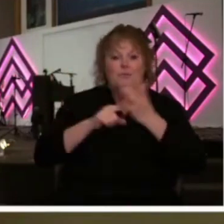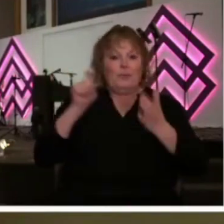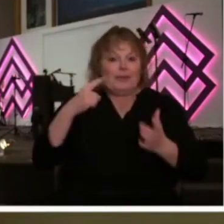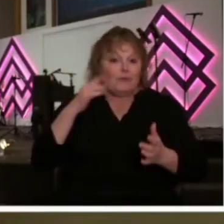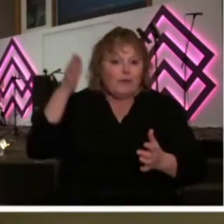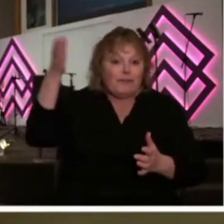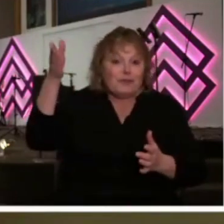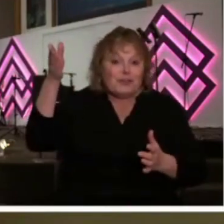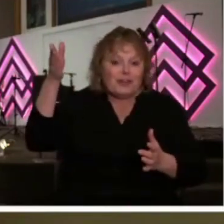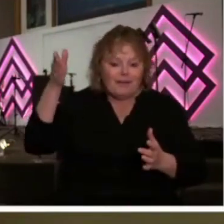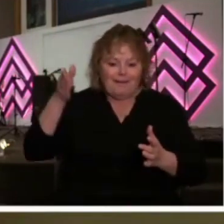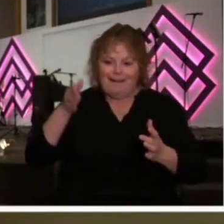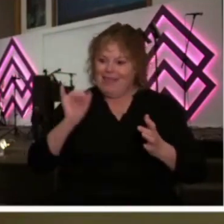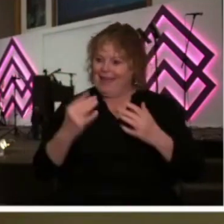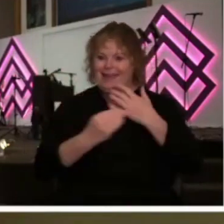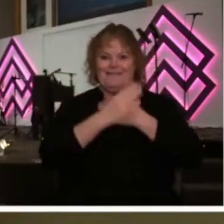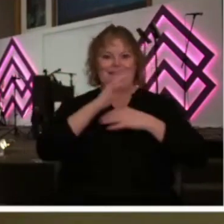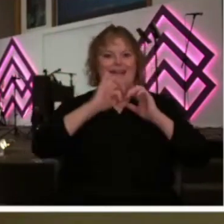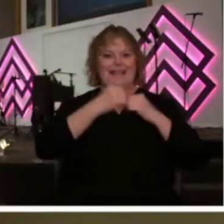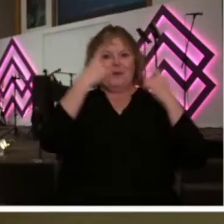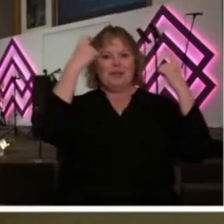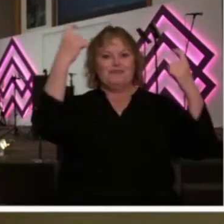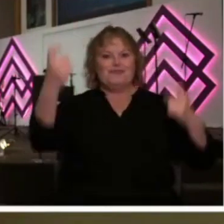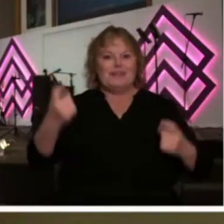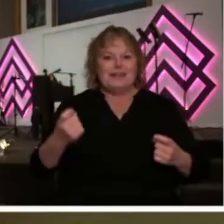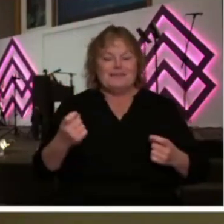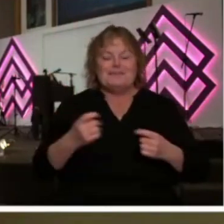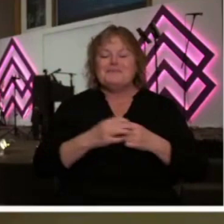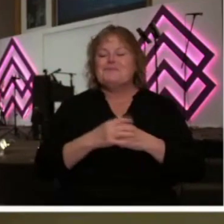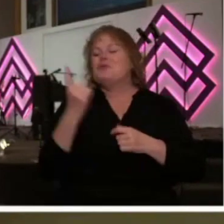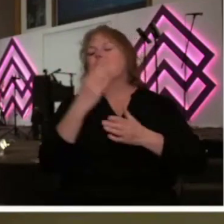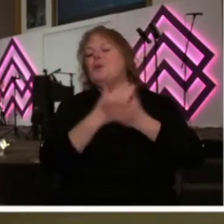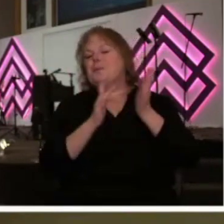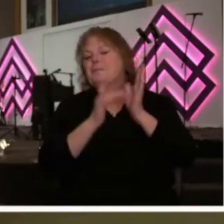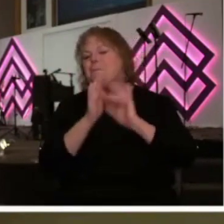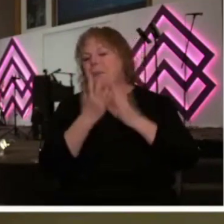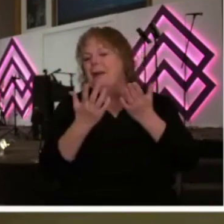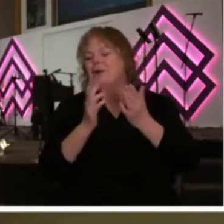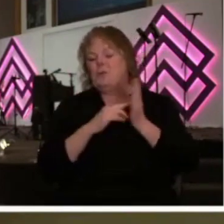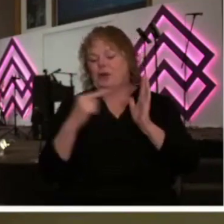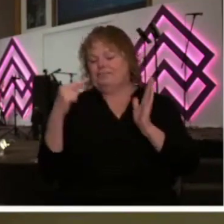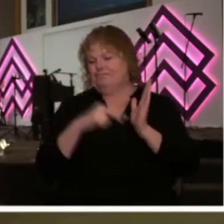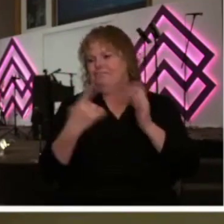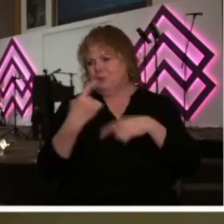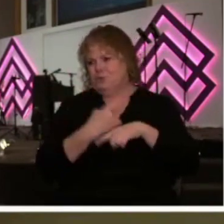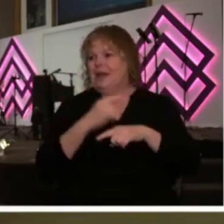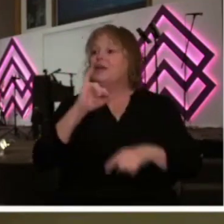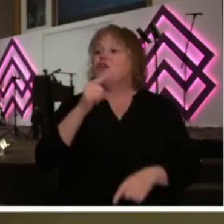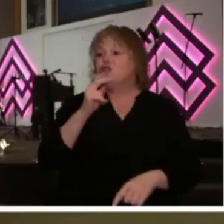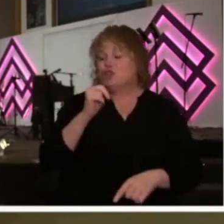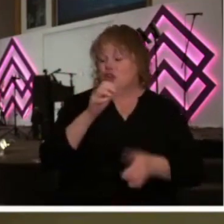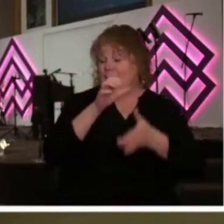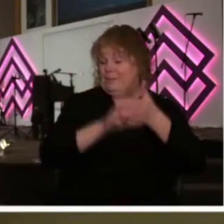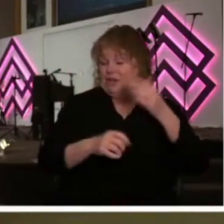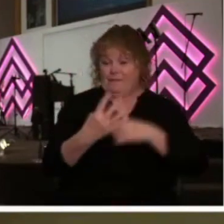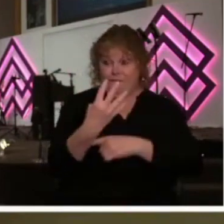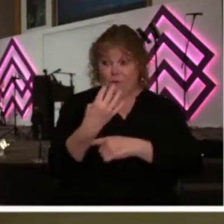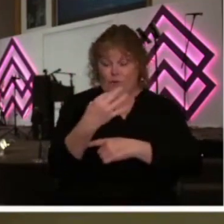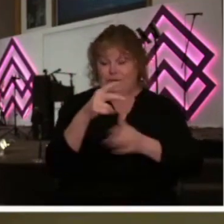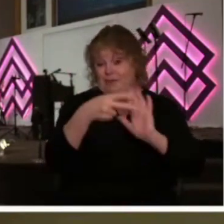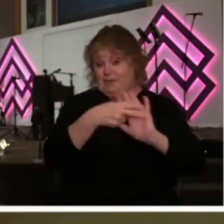to dream our own future. There's a passage of Scripture that I would like to call your attention to in John chapter 14, verse